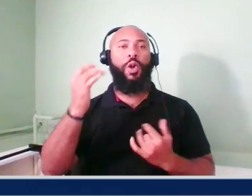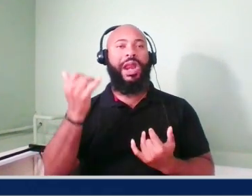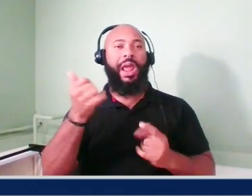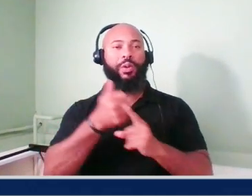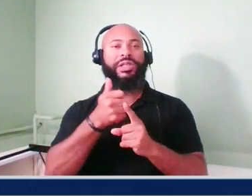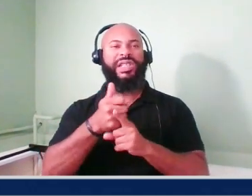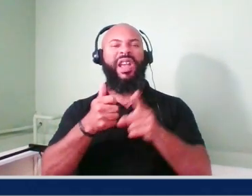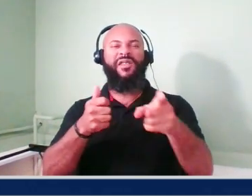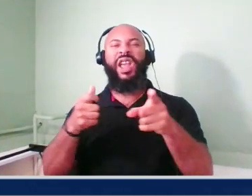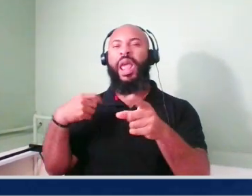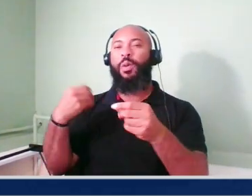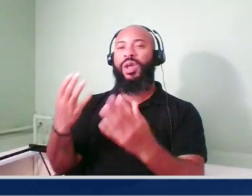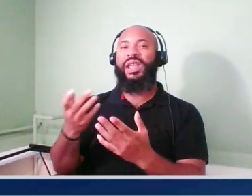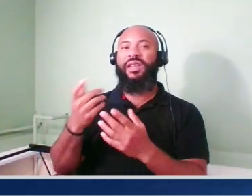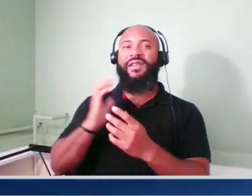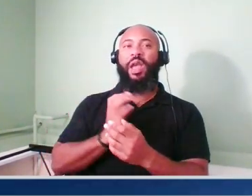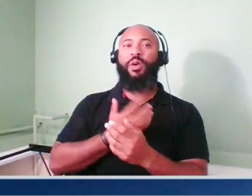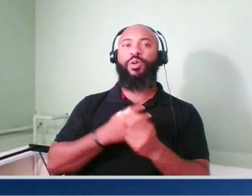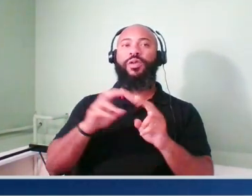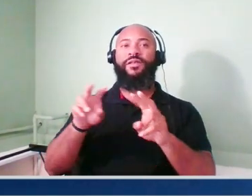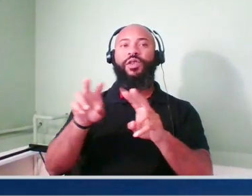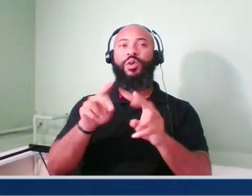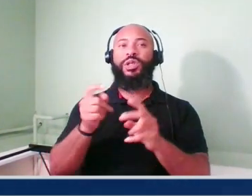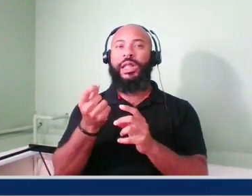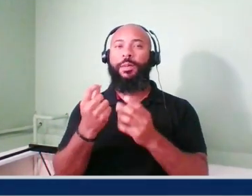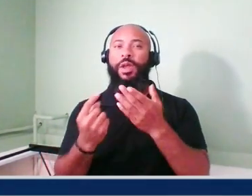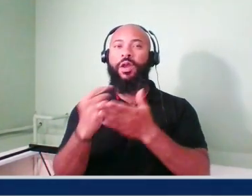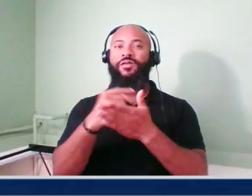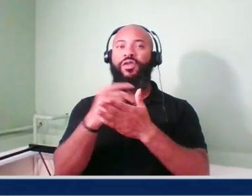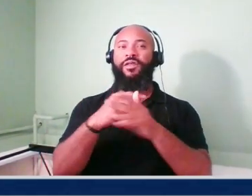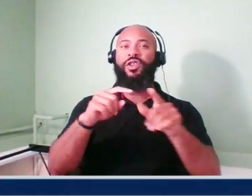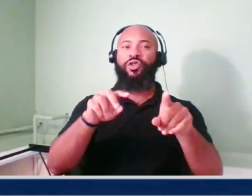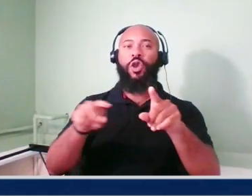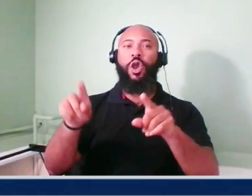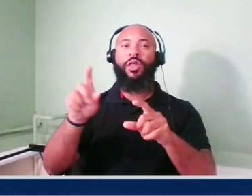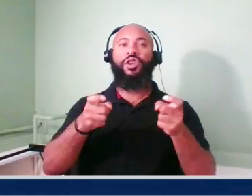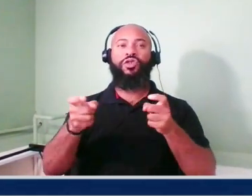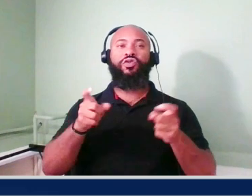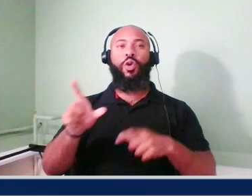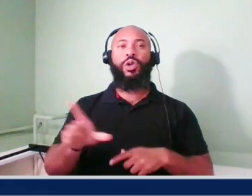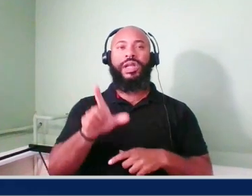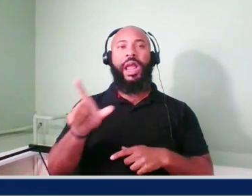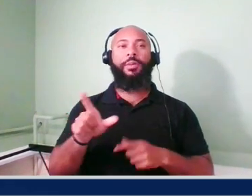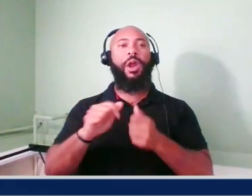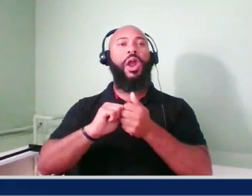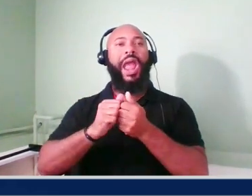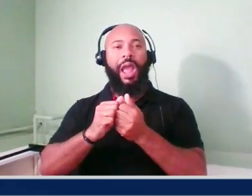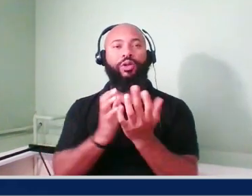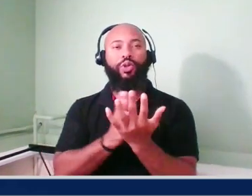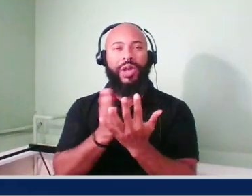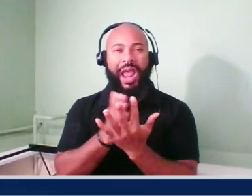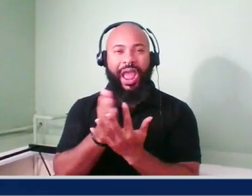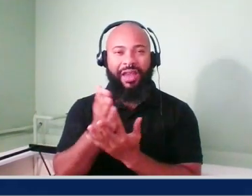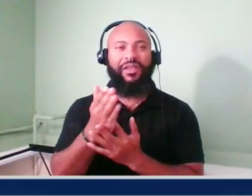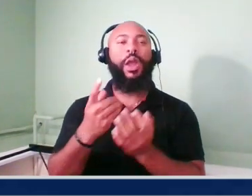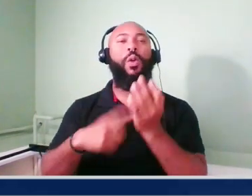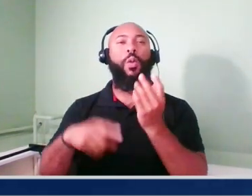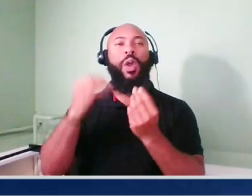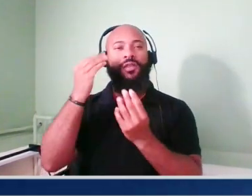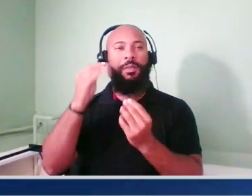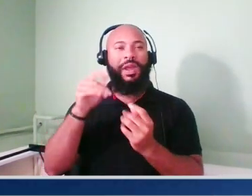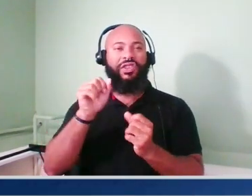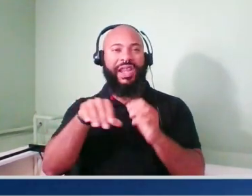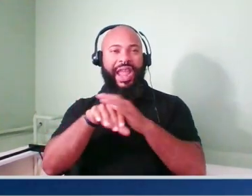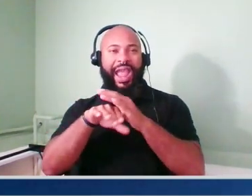viewers a quick refresher on the controls library itself, how to navigate the library, what all information they can access from the library,